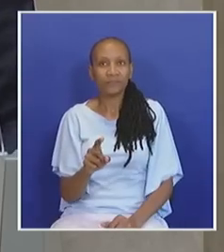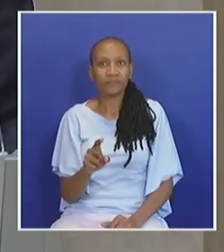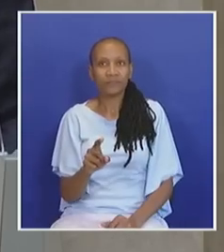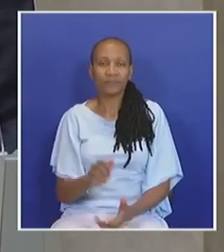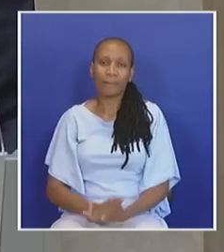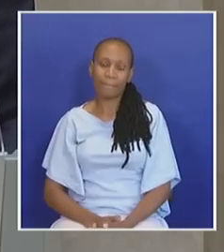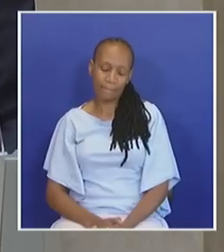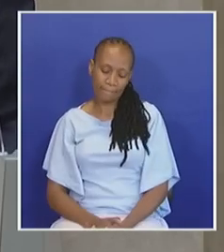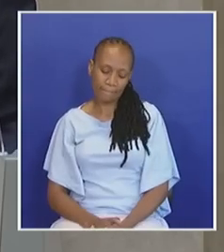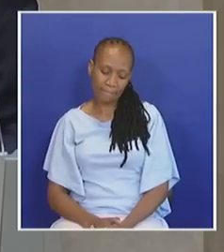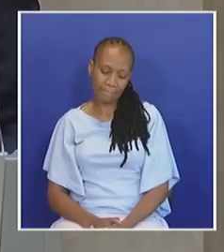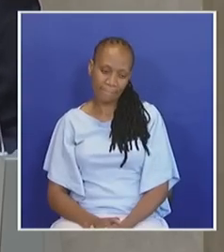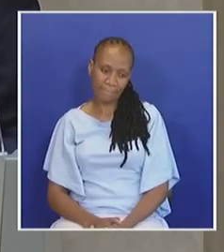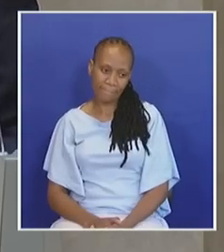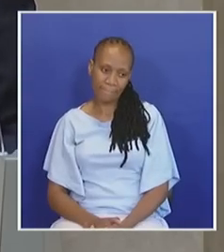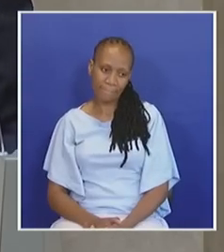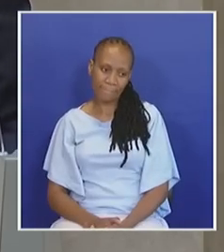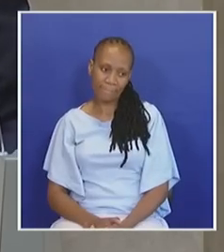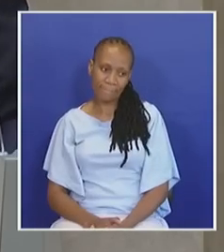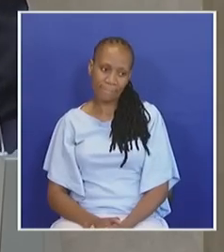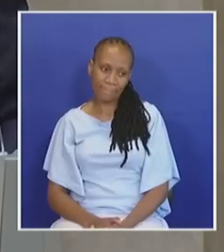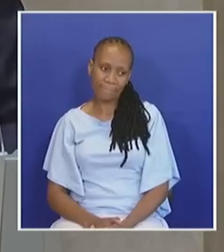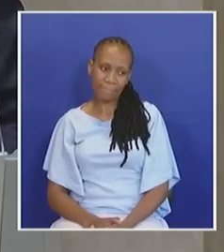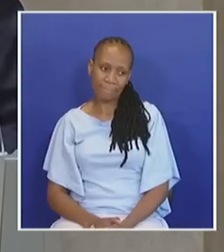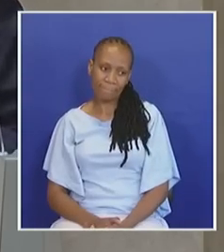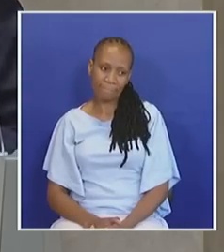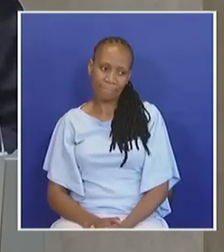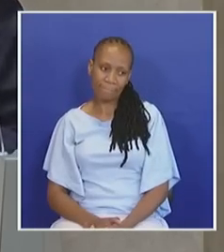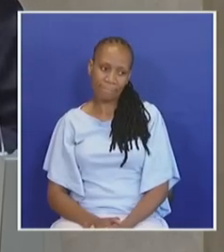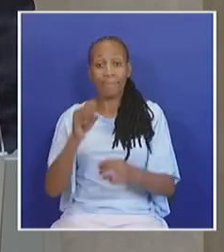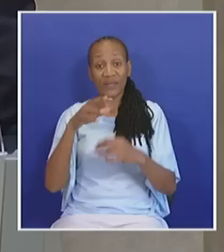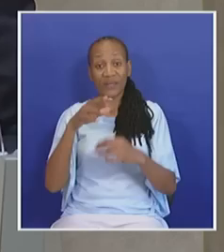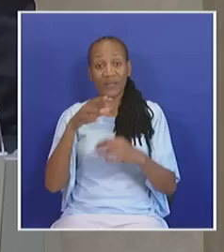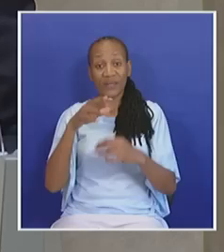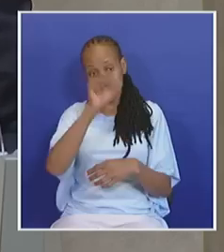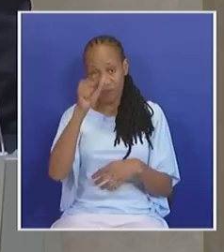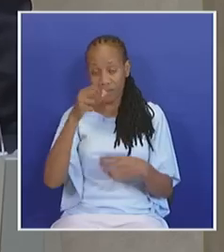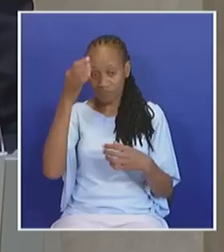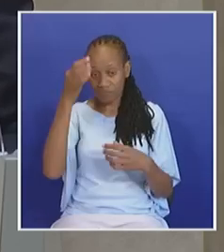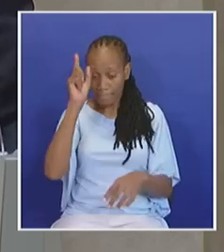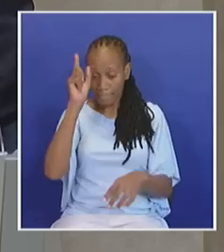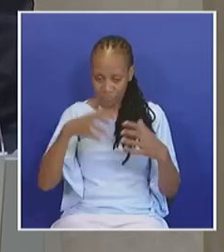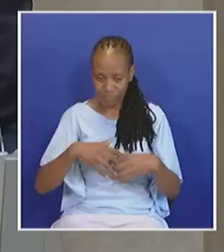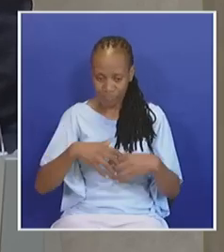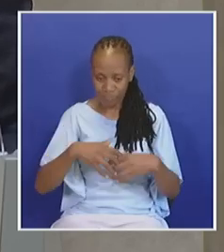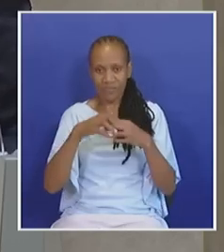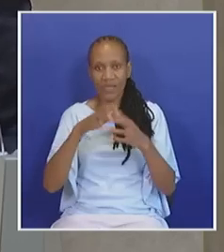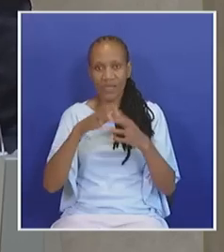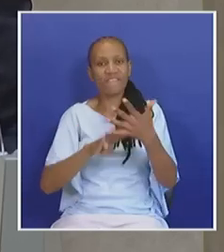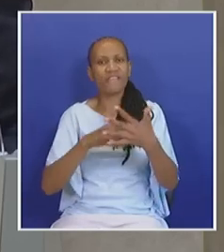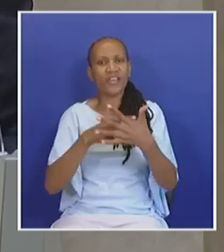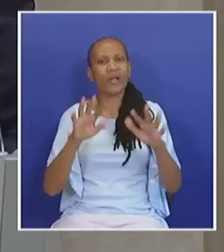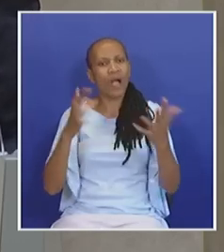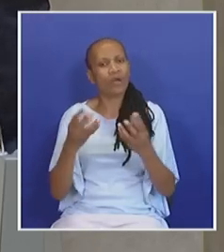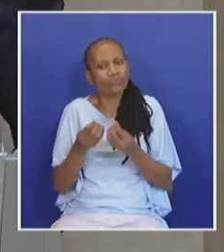and our country is intended to provide a comprehensive policy framework to address racism, racial